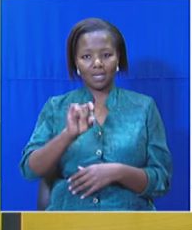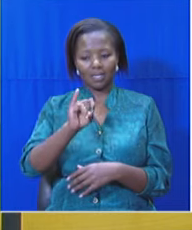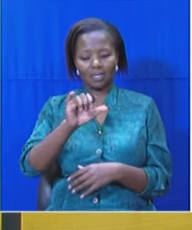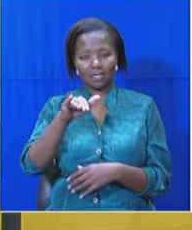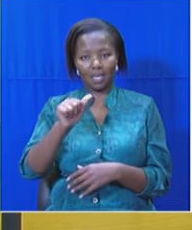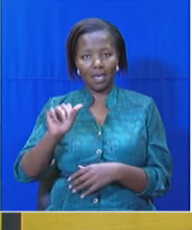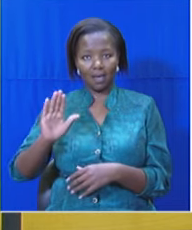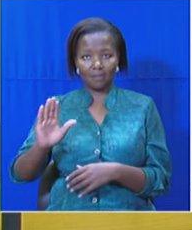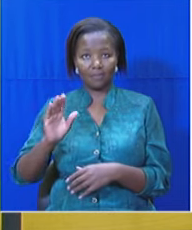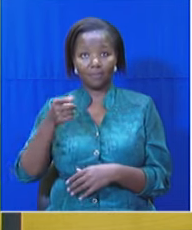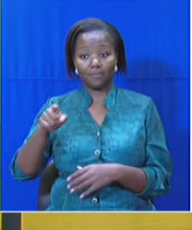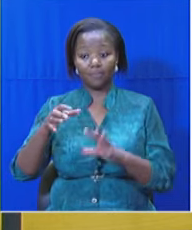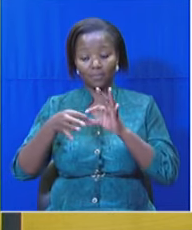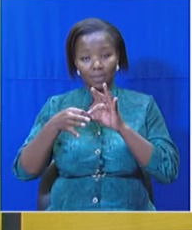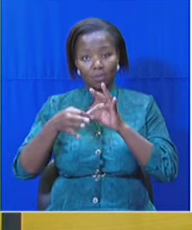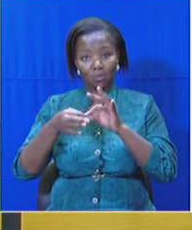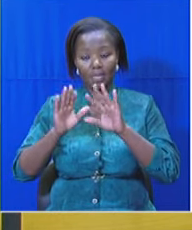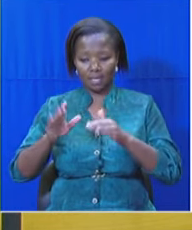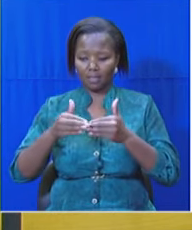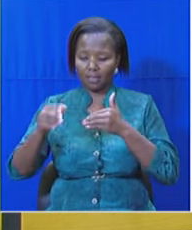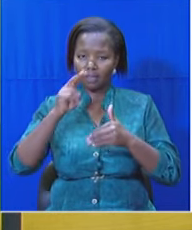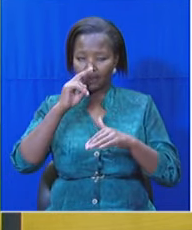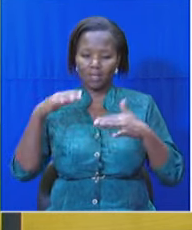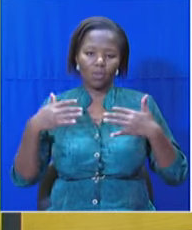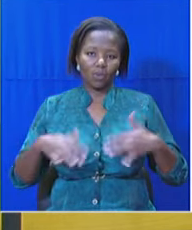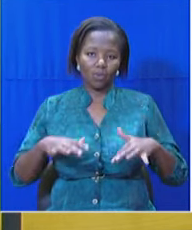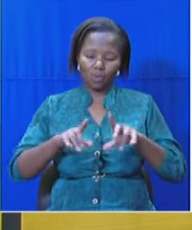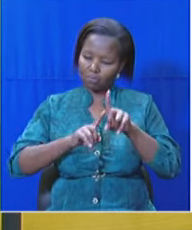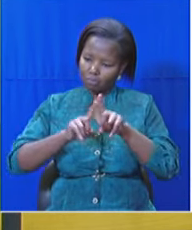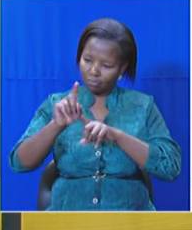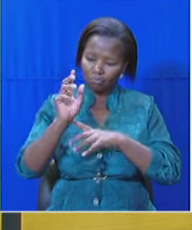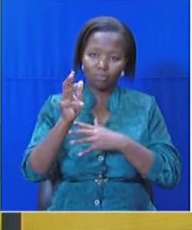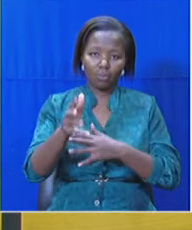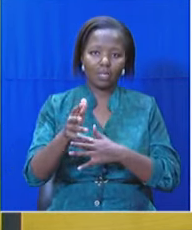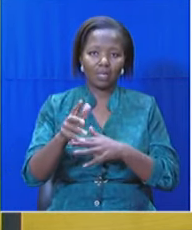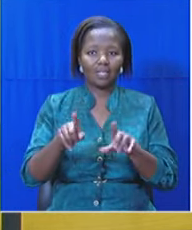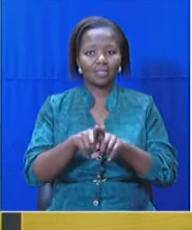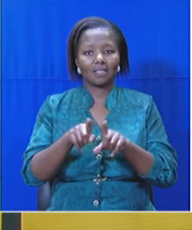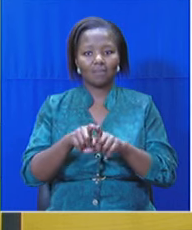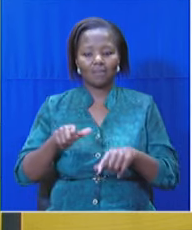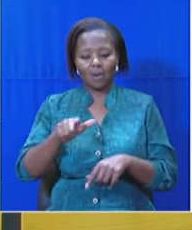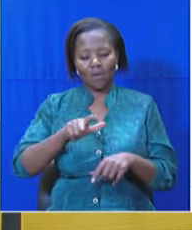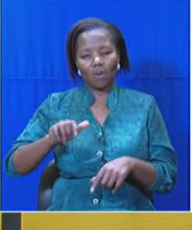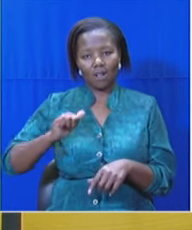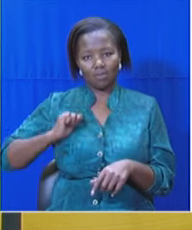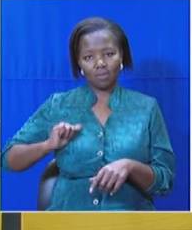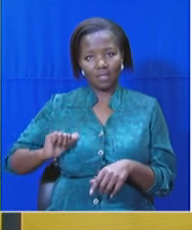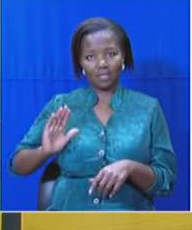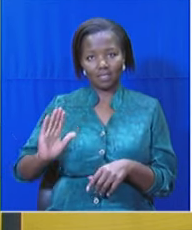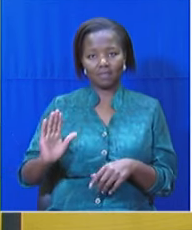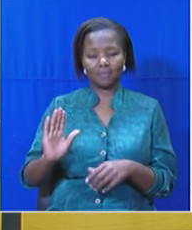to unprecedented economic boom in the Bazia area and the KSD local municipality. We very much appreciate